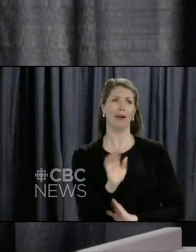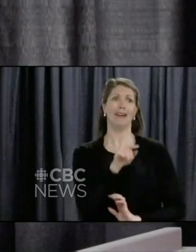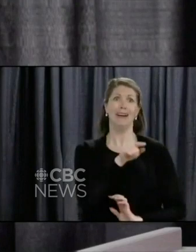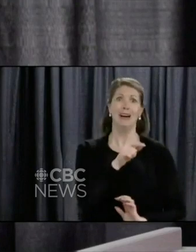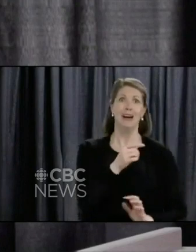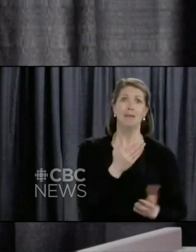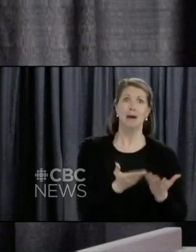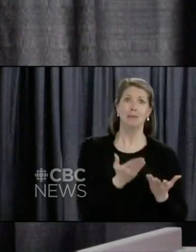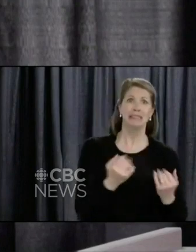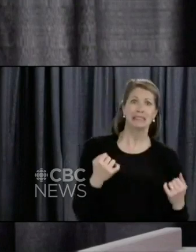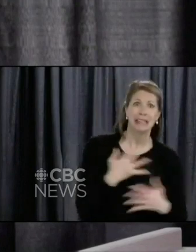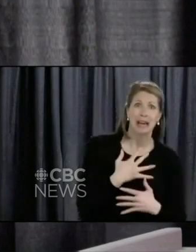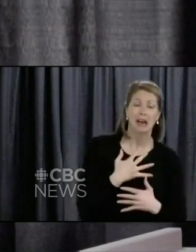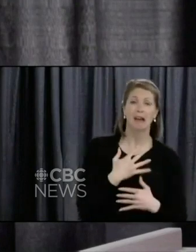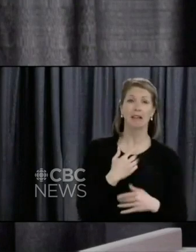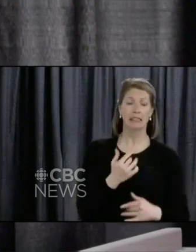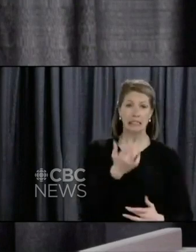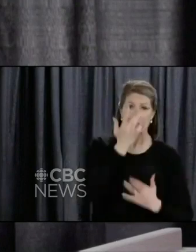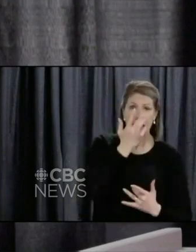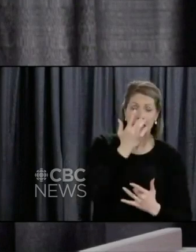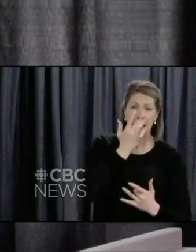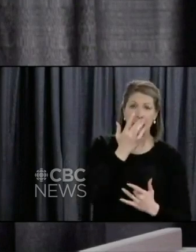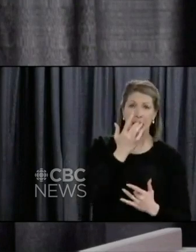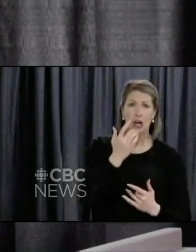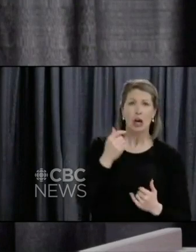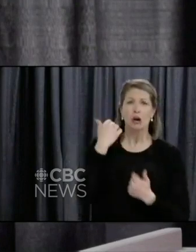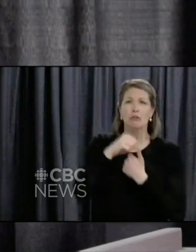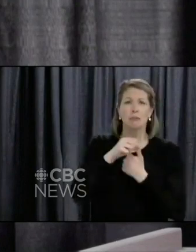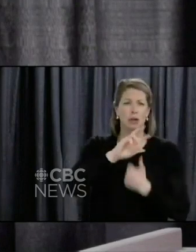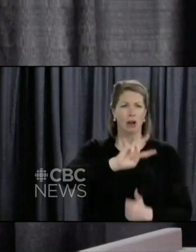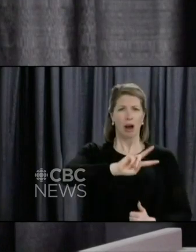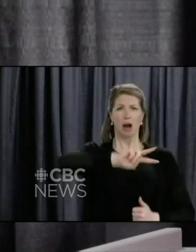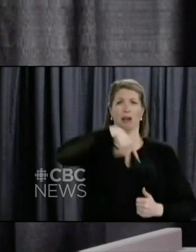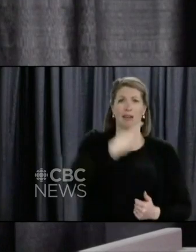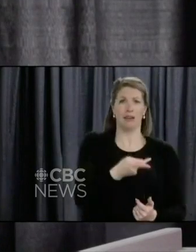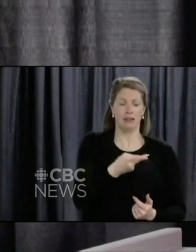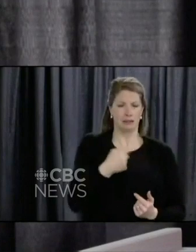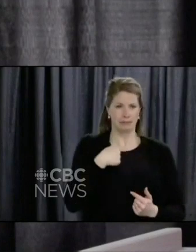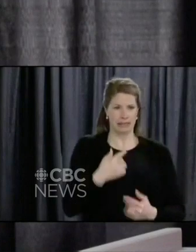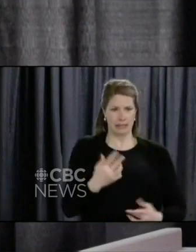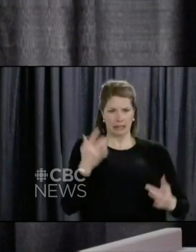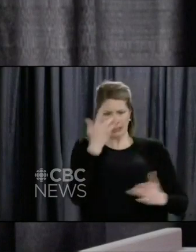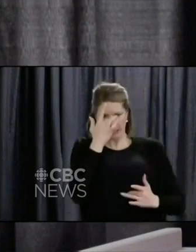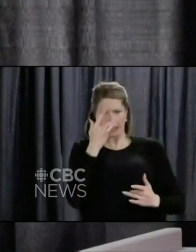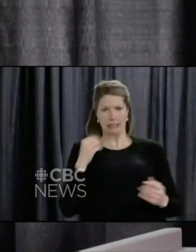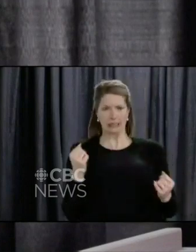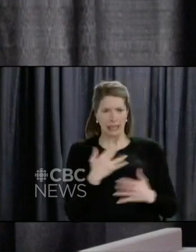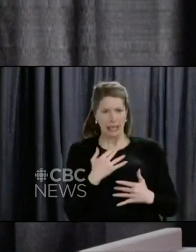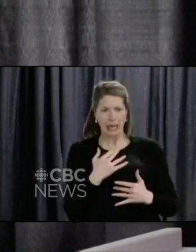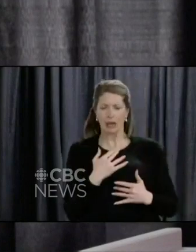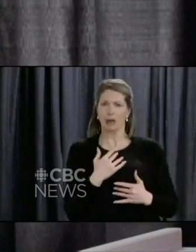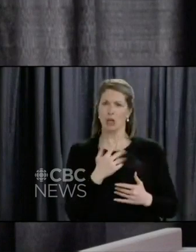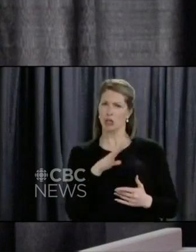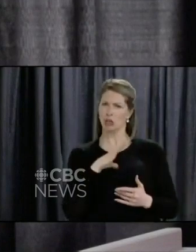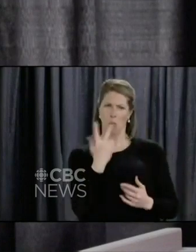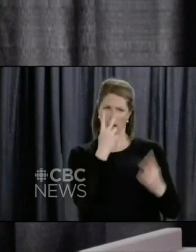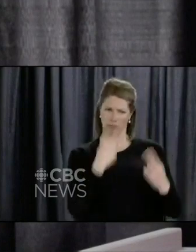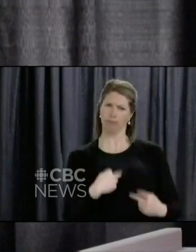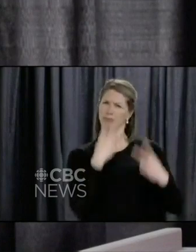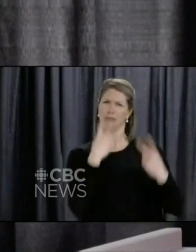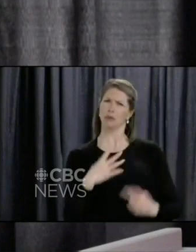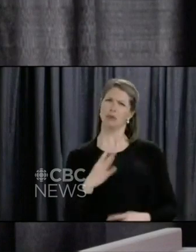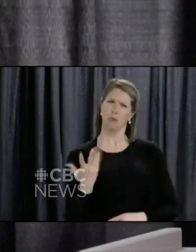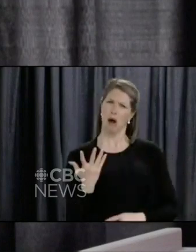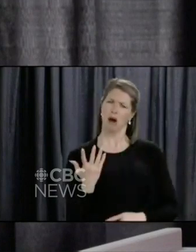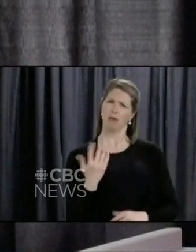sick. Please treat them as you want to be treated in the same situation. No act of kindness, no matter how small,